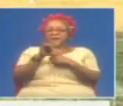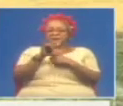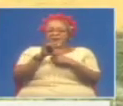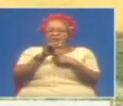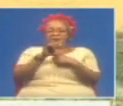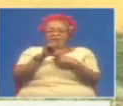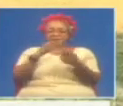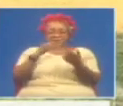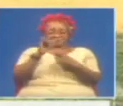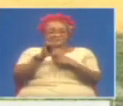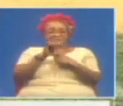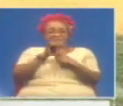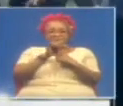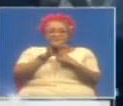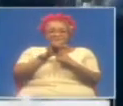win.